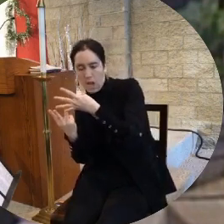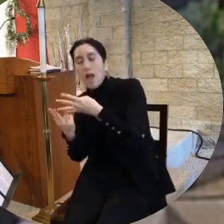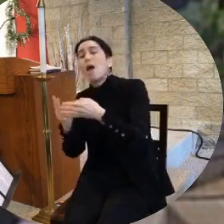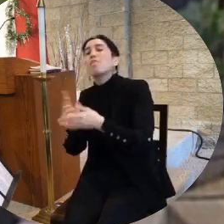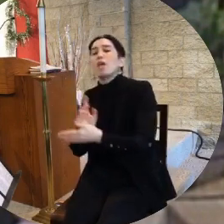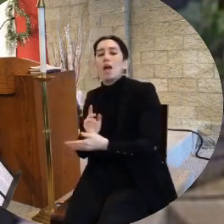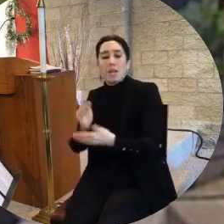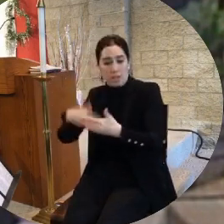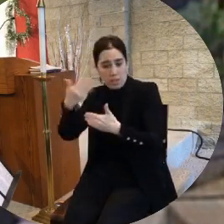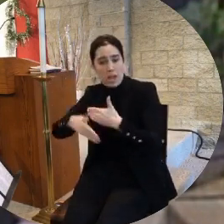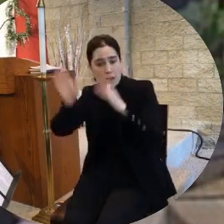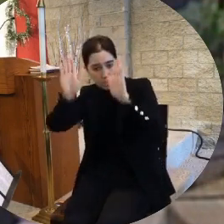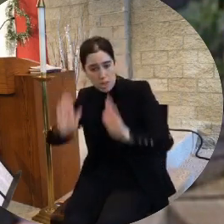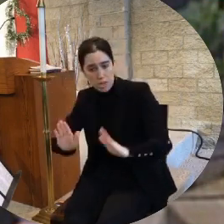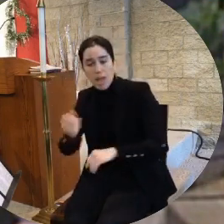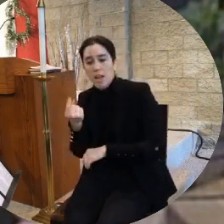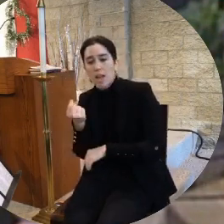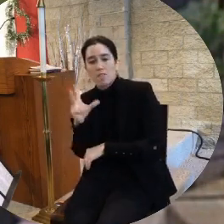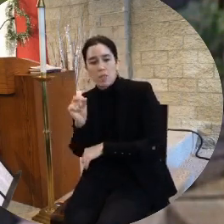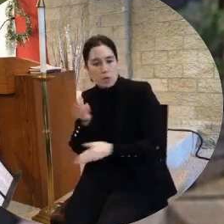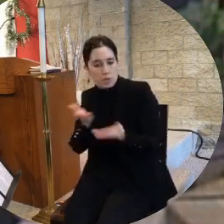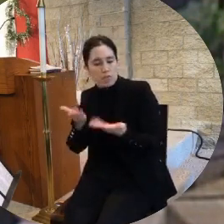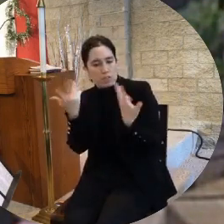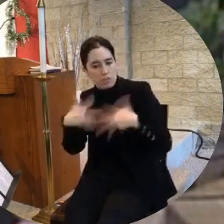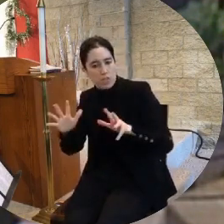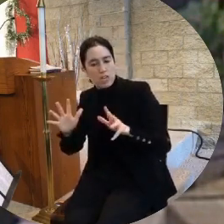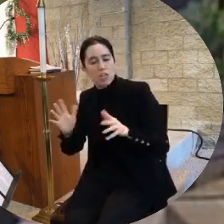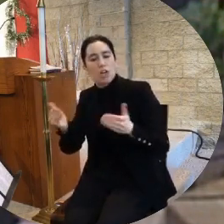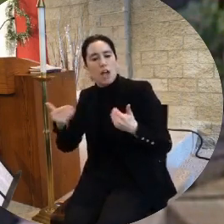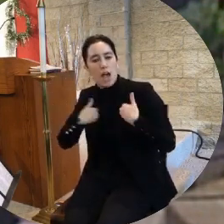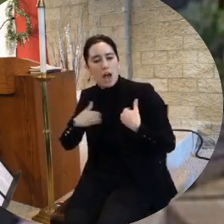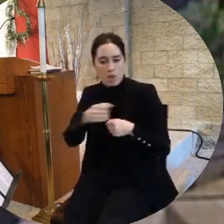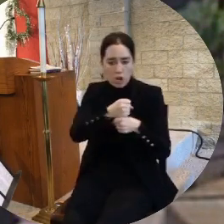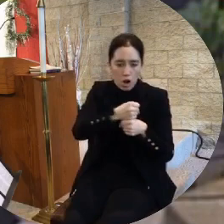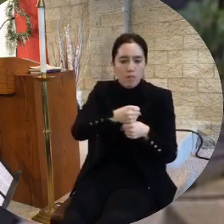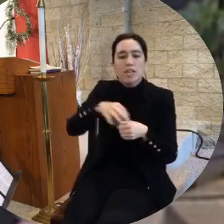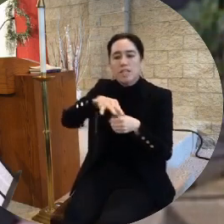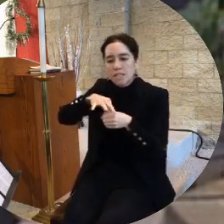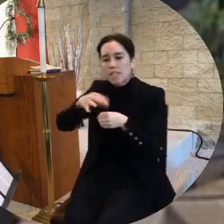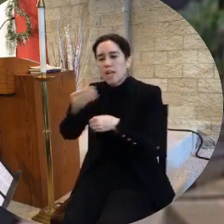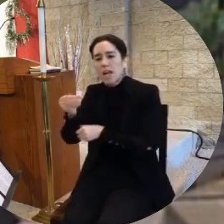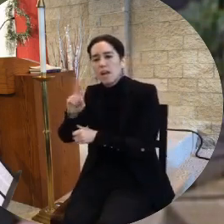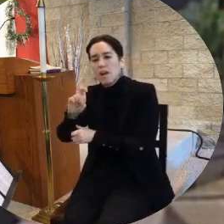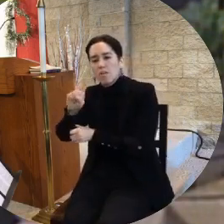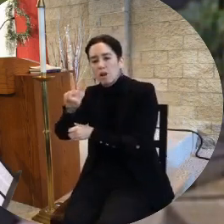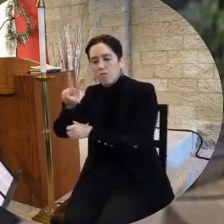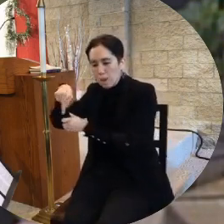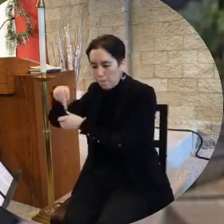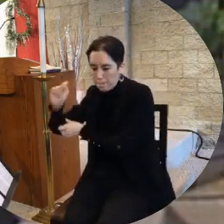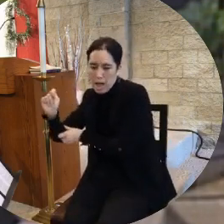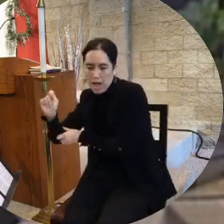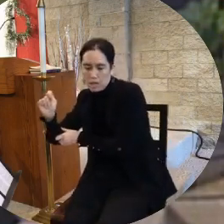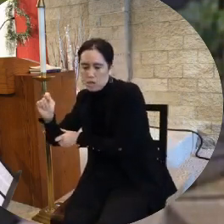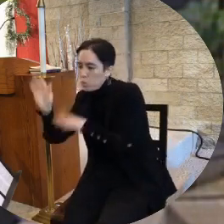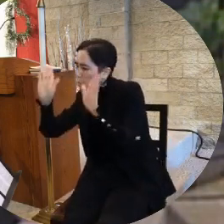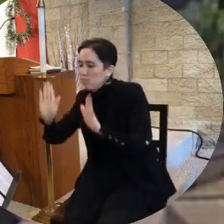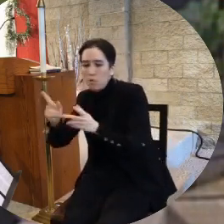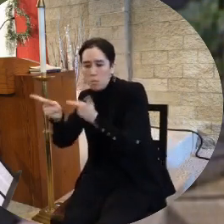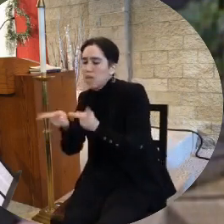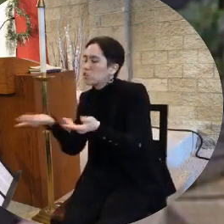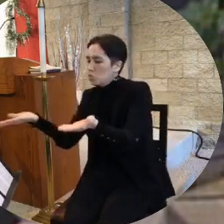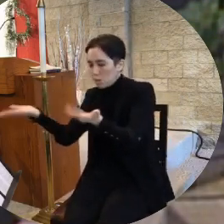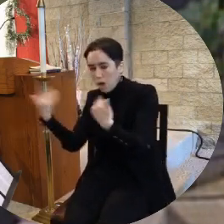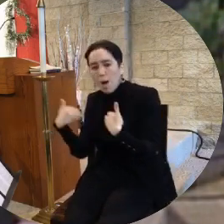11:30 service, we do Coffee, Tea, and Reverend Pat. And Coffee, Tea, and Reverend Pat is a great place to come and get your questions